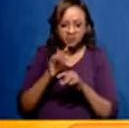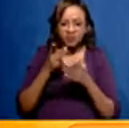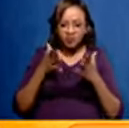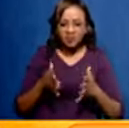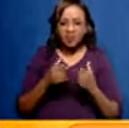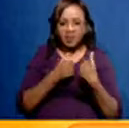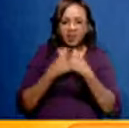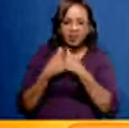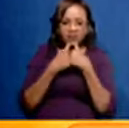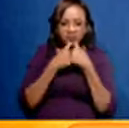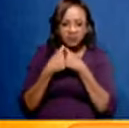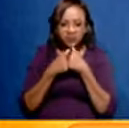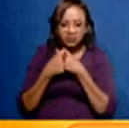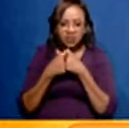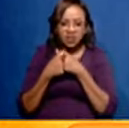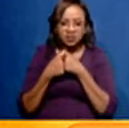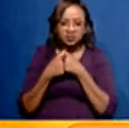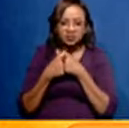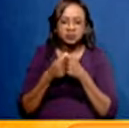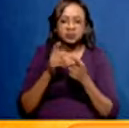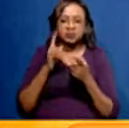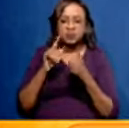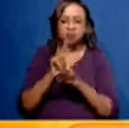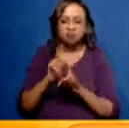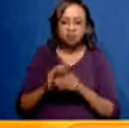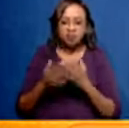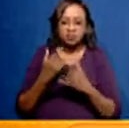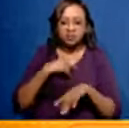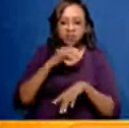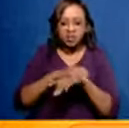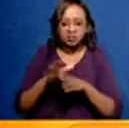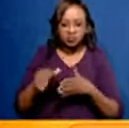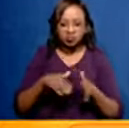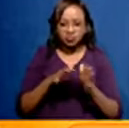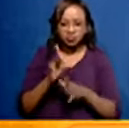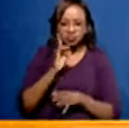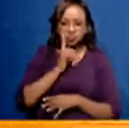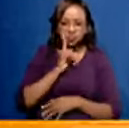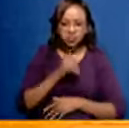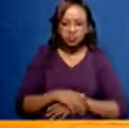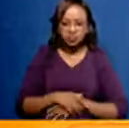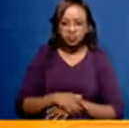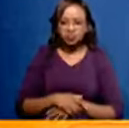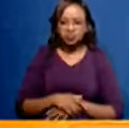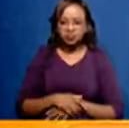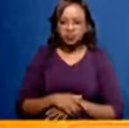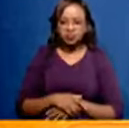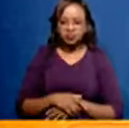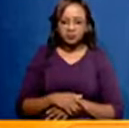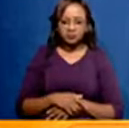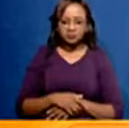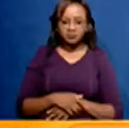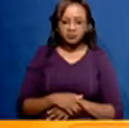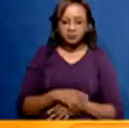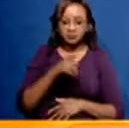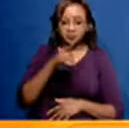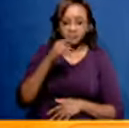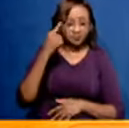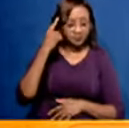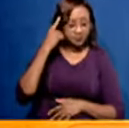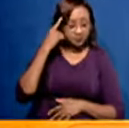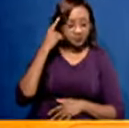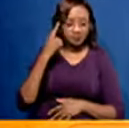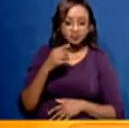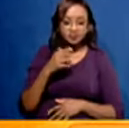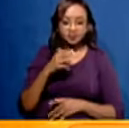constraints of today to the opportunities of tomorrow. And you may say, Jeff, that's very cheap talk. Think about it. In